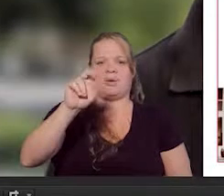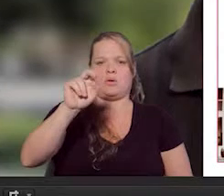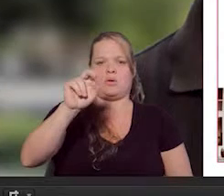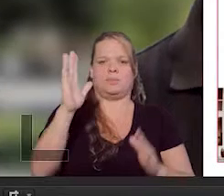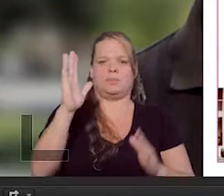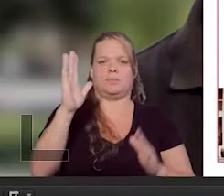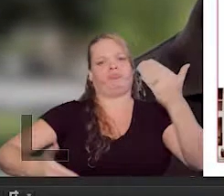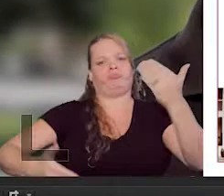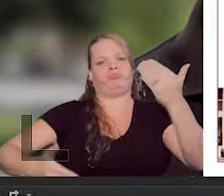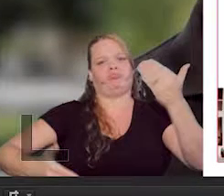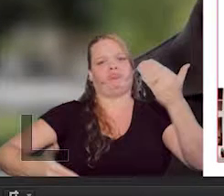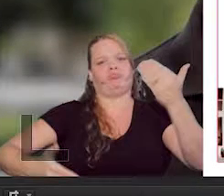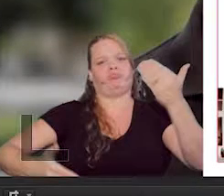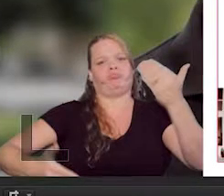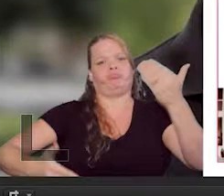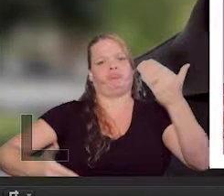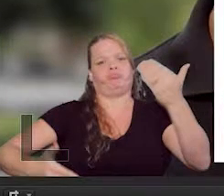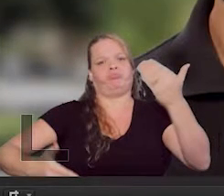Resize it.